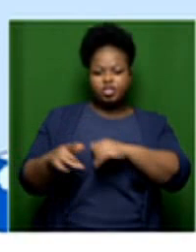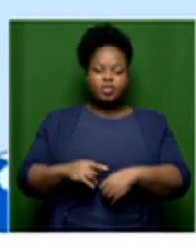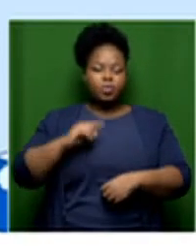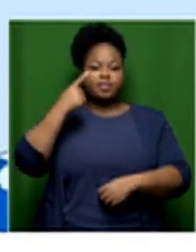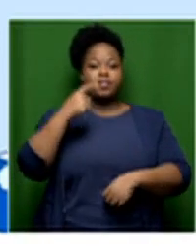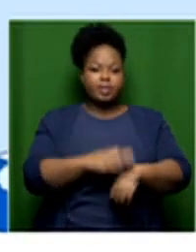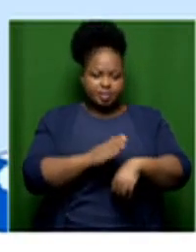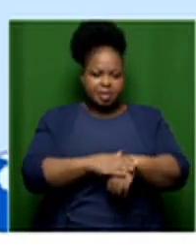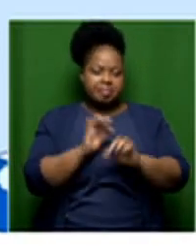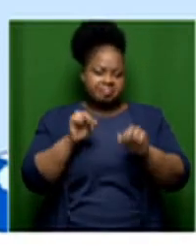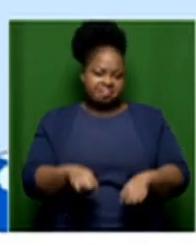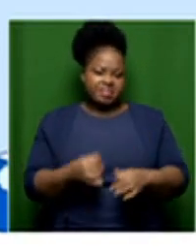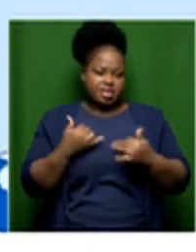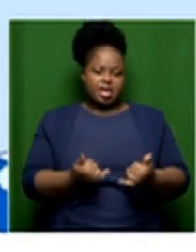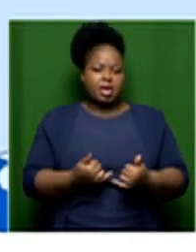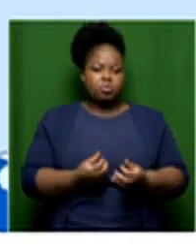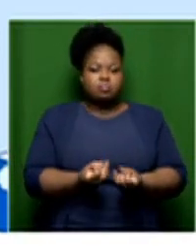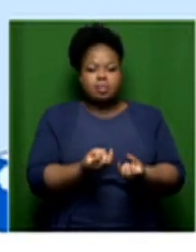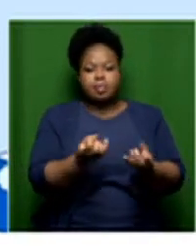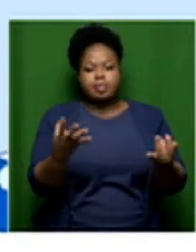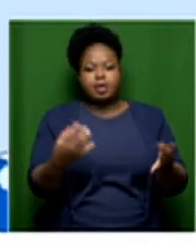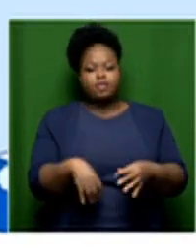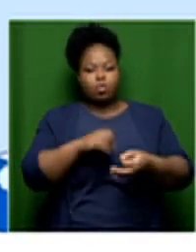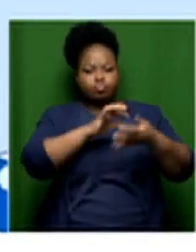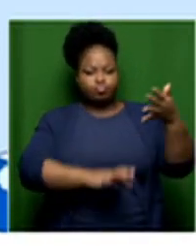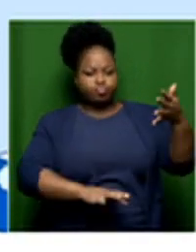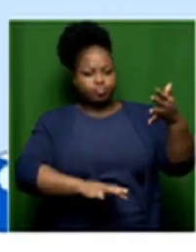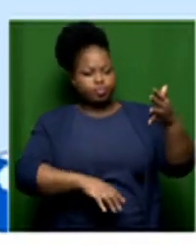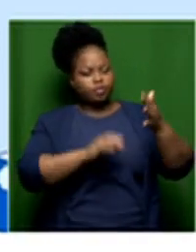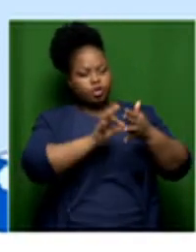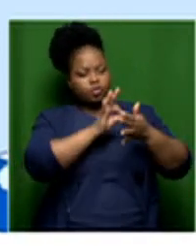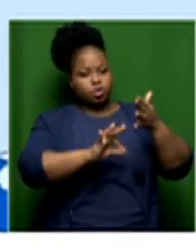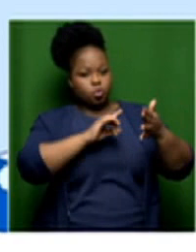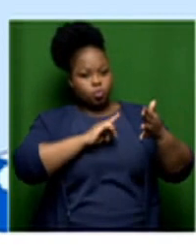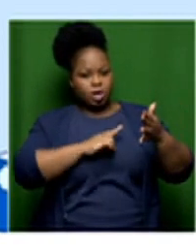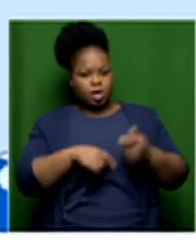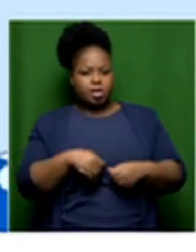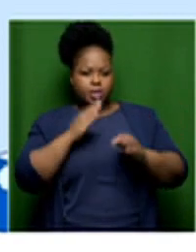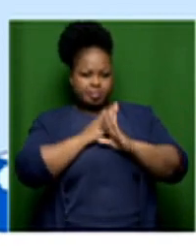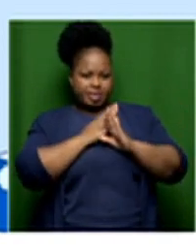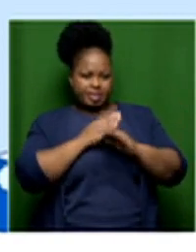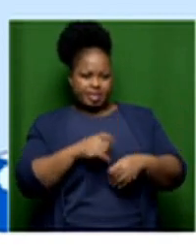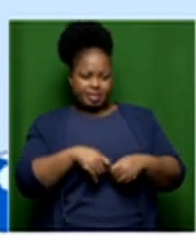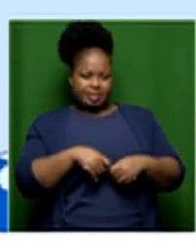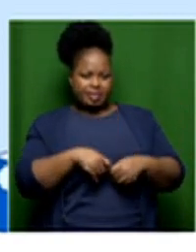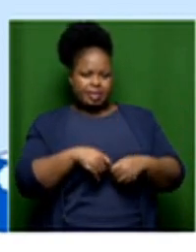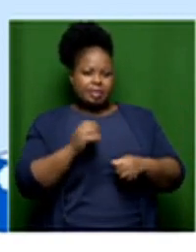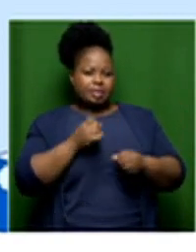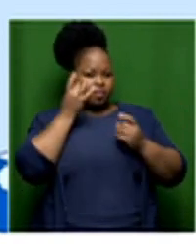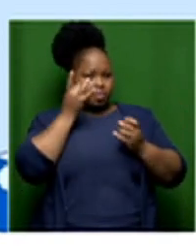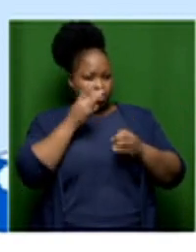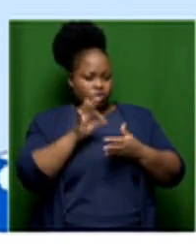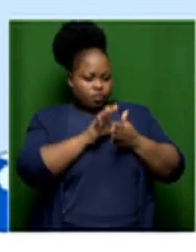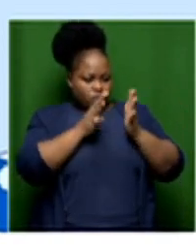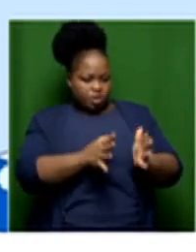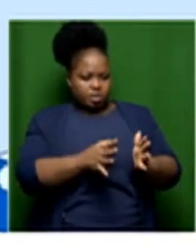strongly regulate the distribution of the voters' roll in order to protect the personal information of voters, given